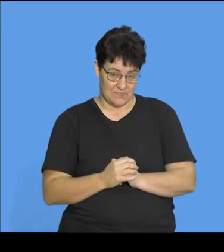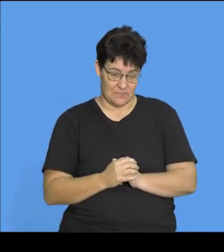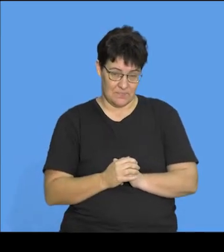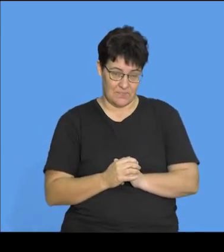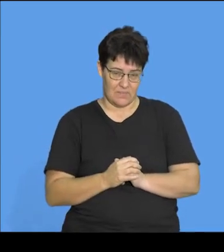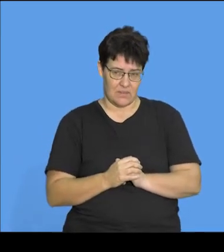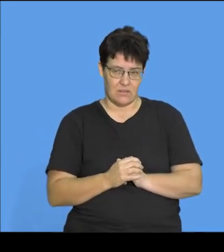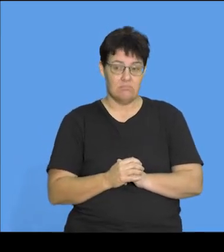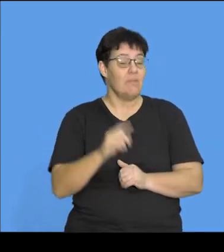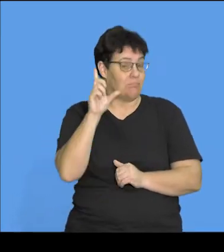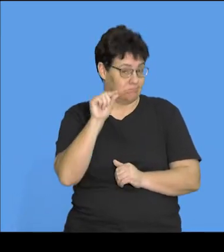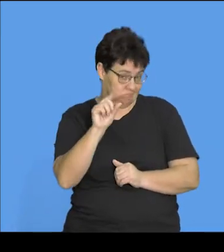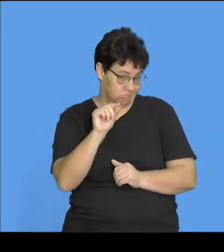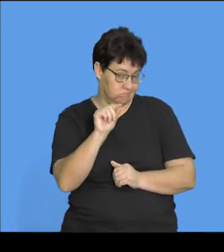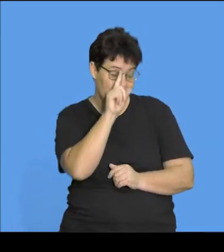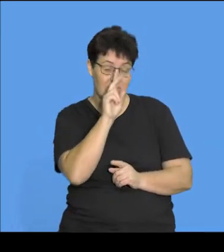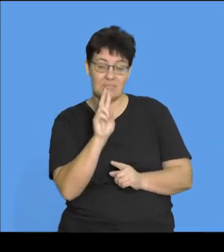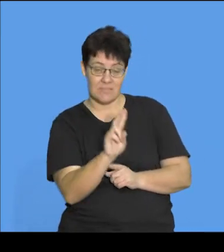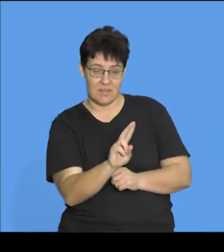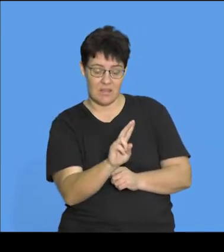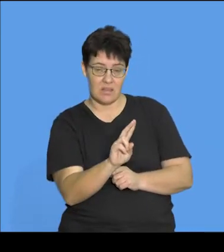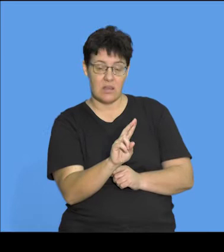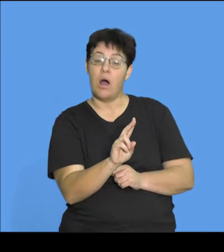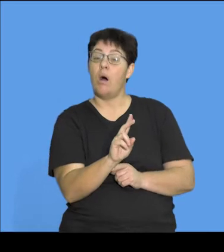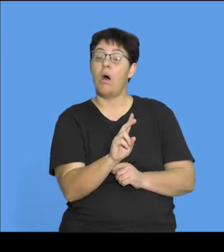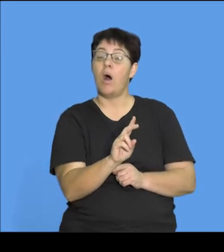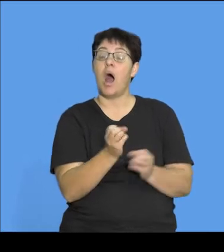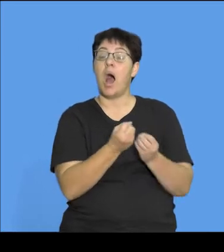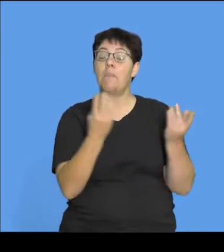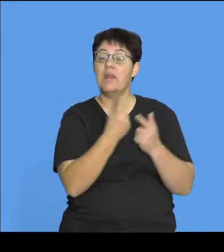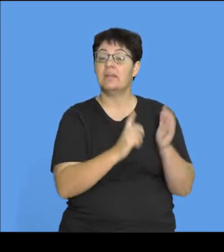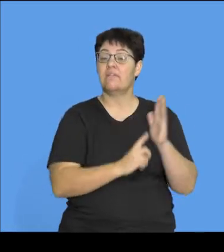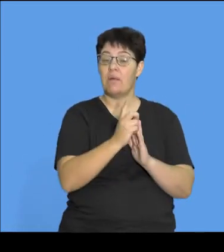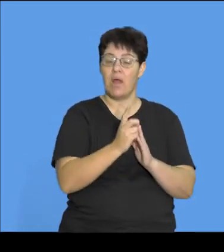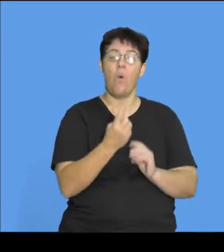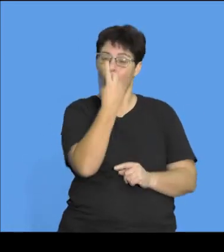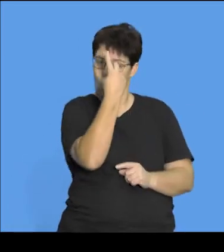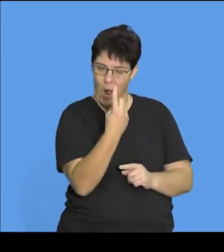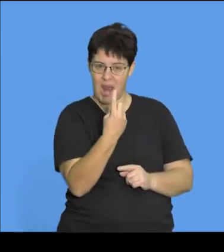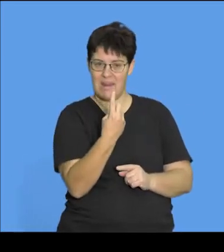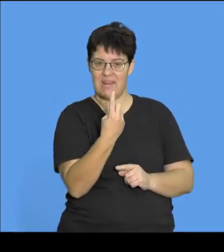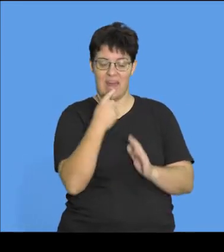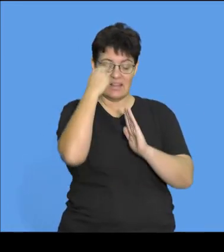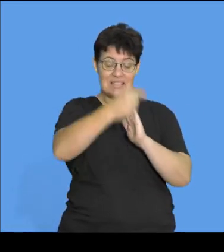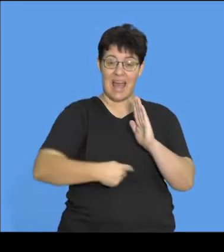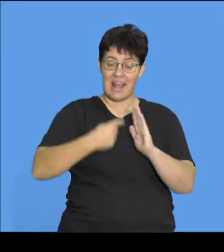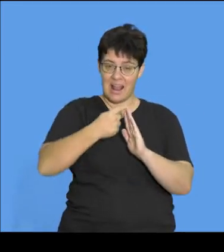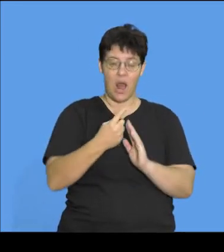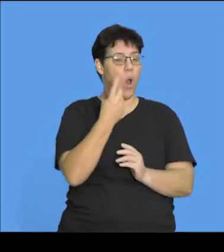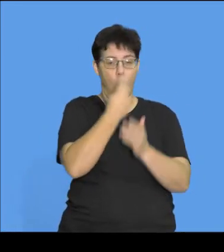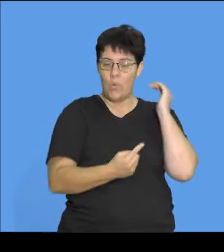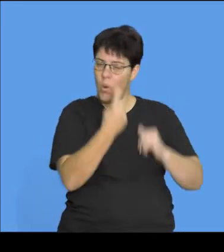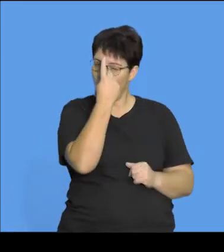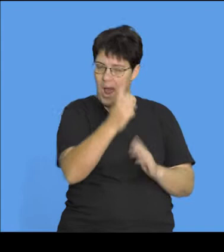What is interesting to note is that only one of these follicles develop to full maturity in every cycle. So in